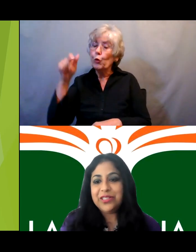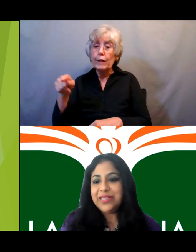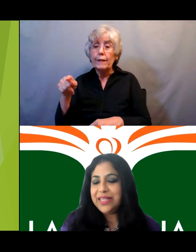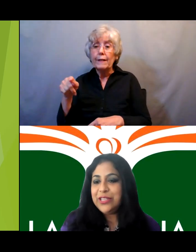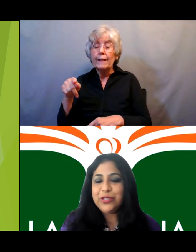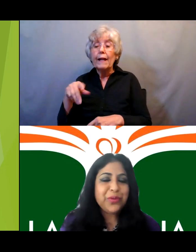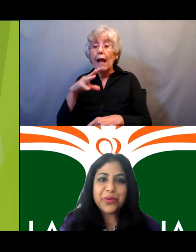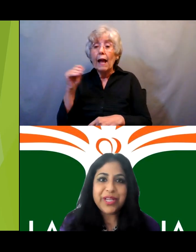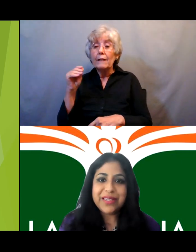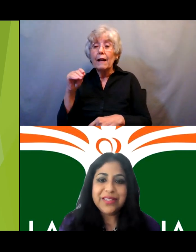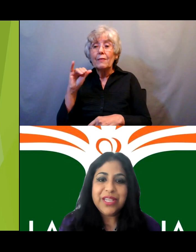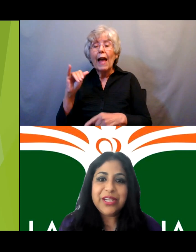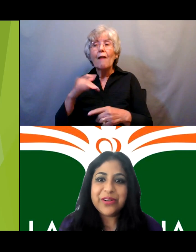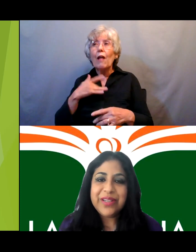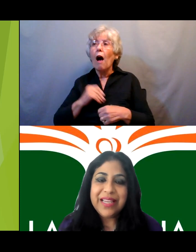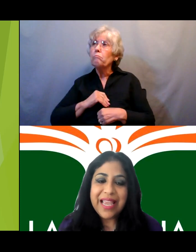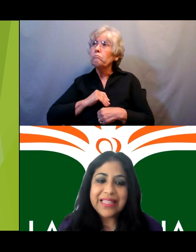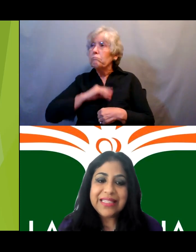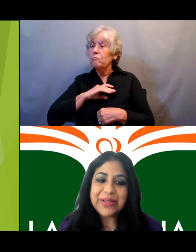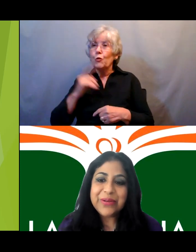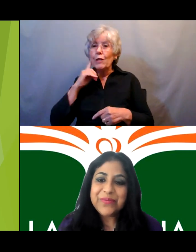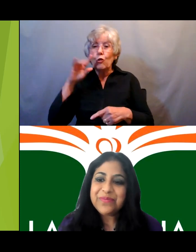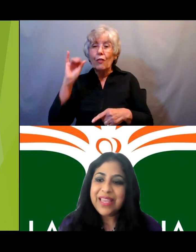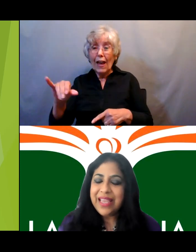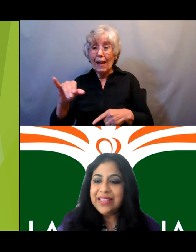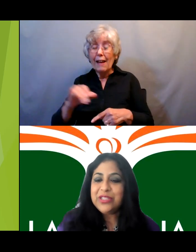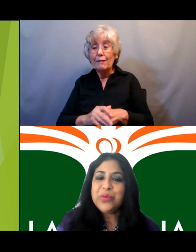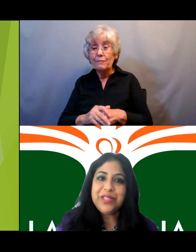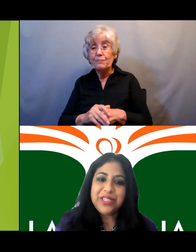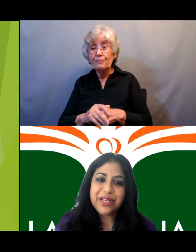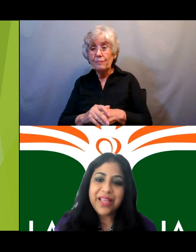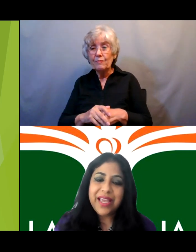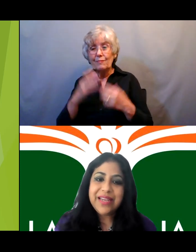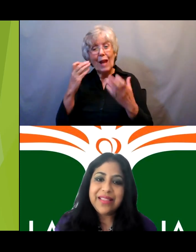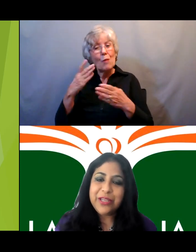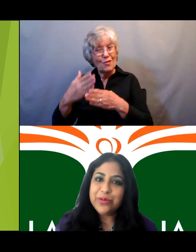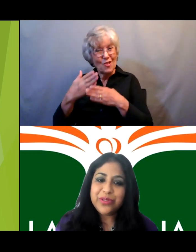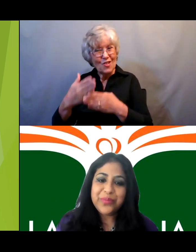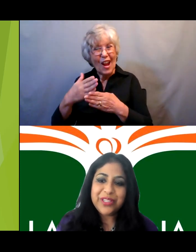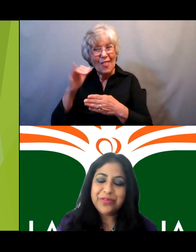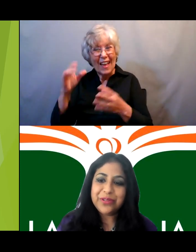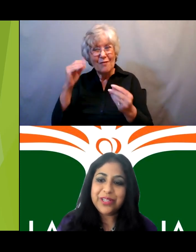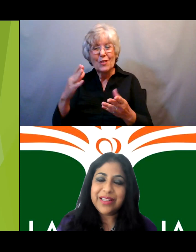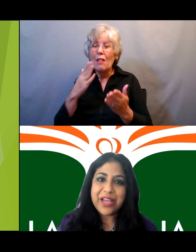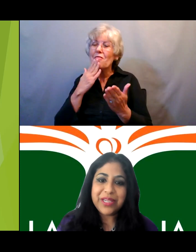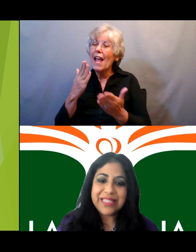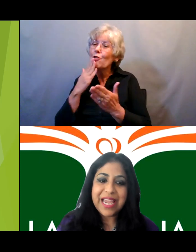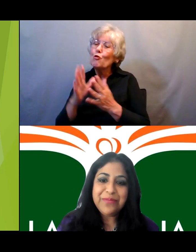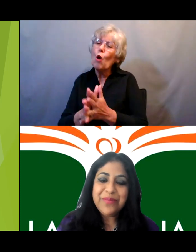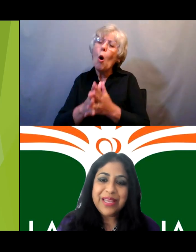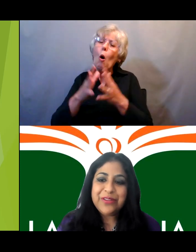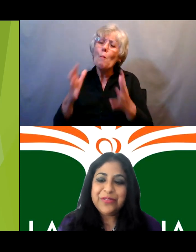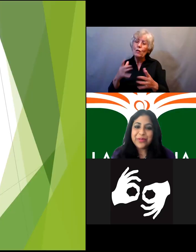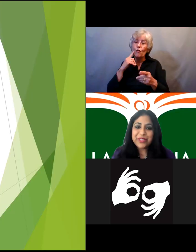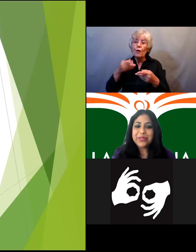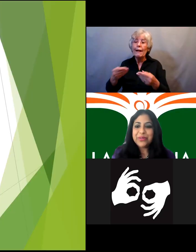is actually so rewarding to hear. And so just wanted to share that. And I thank you so much for allowing